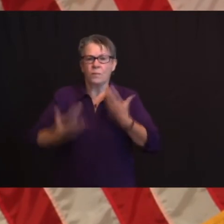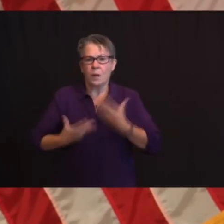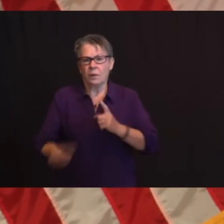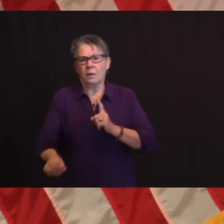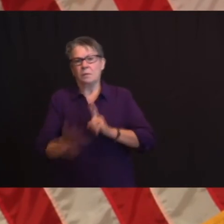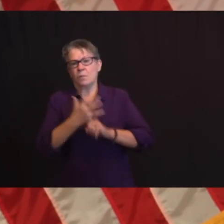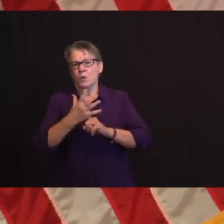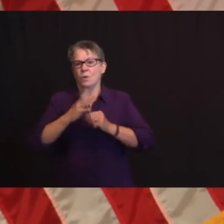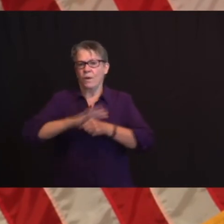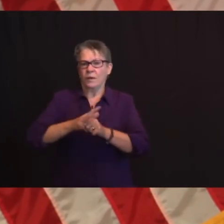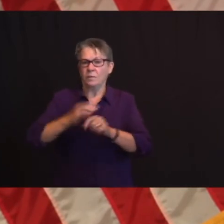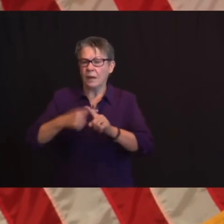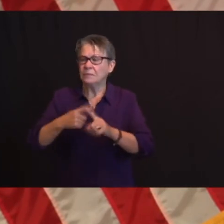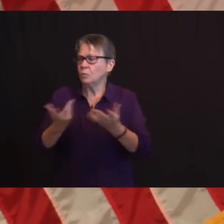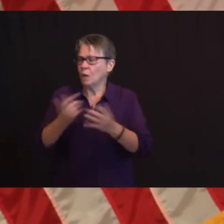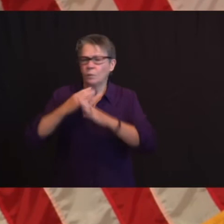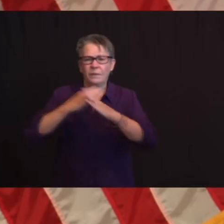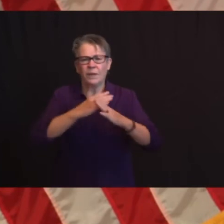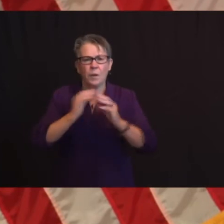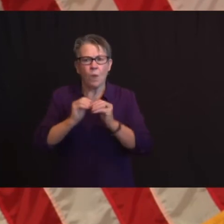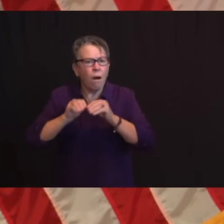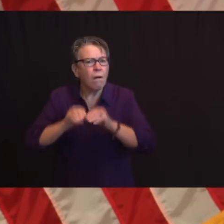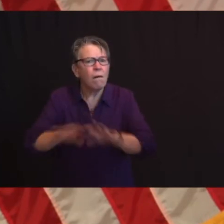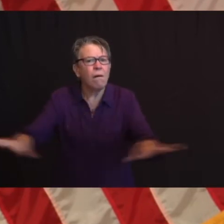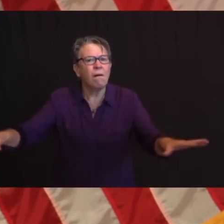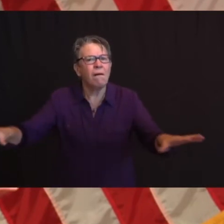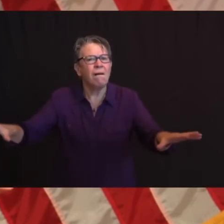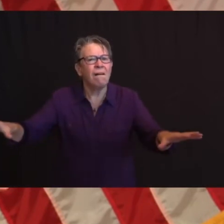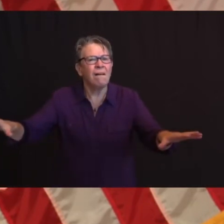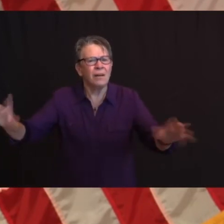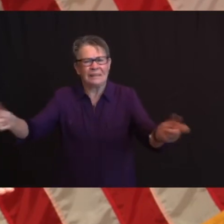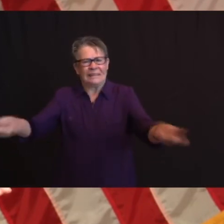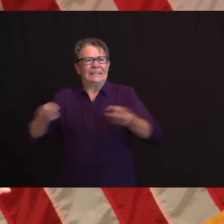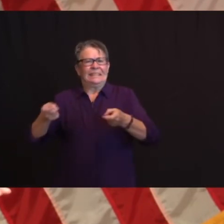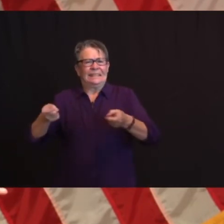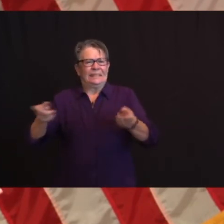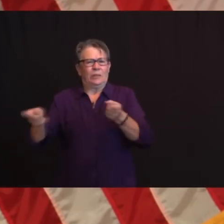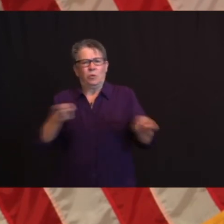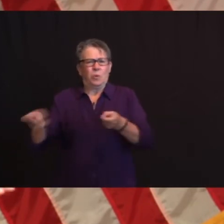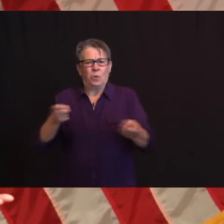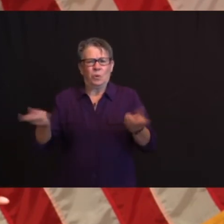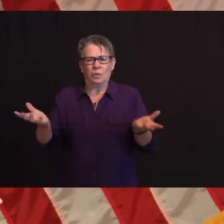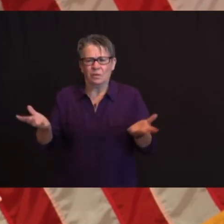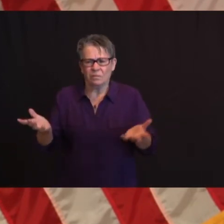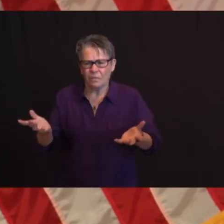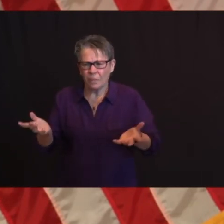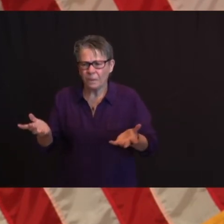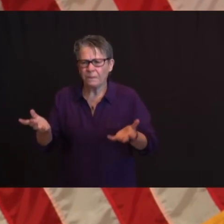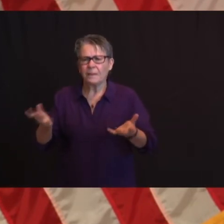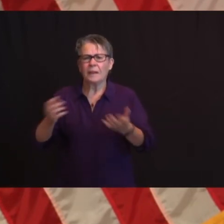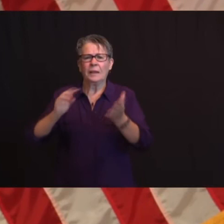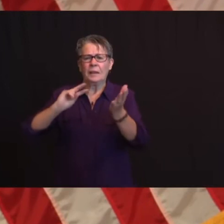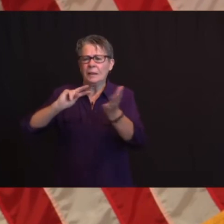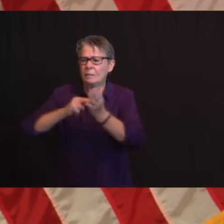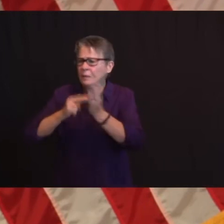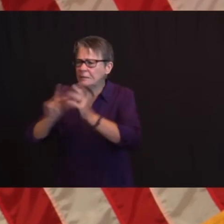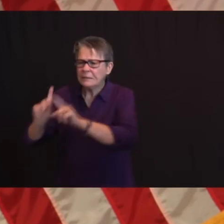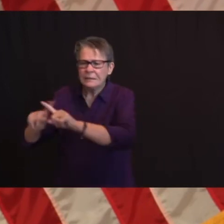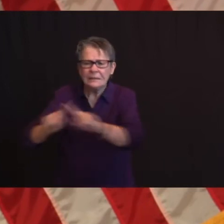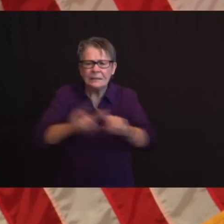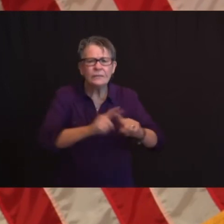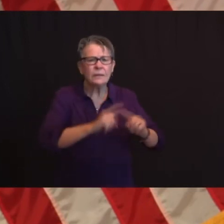have to shift the focus to community mitigation, and those all are encompassed by the different restrictions that are being